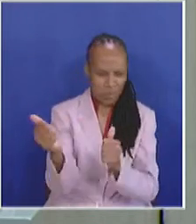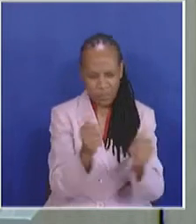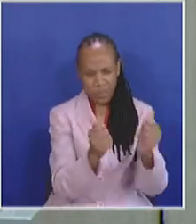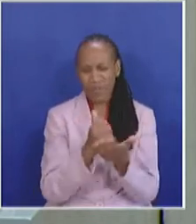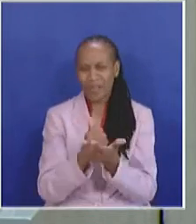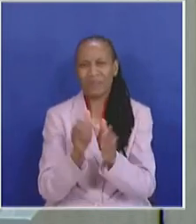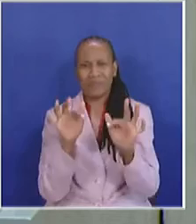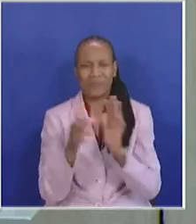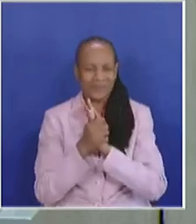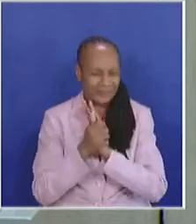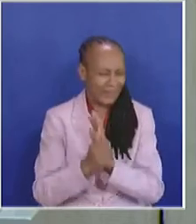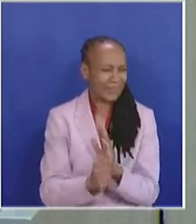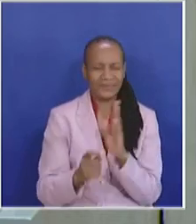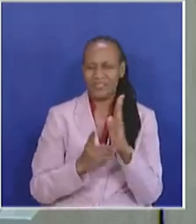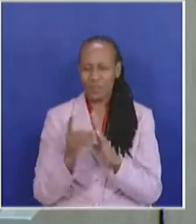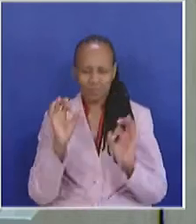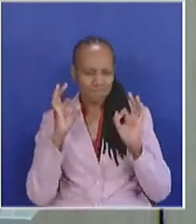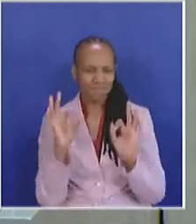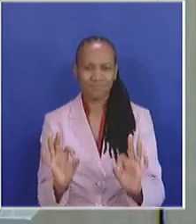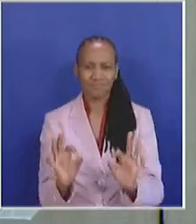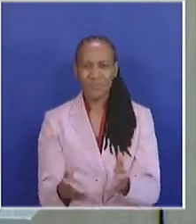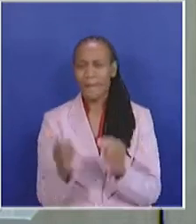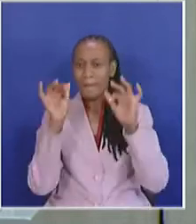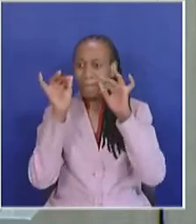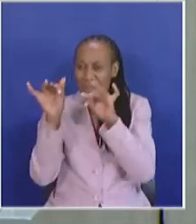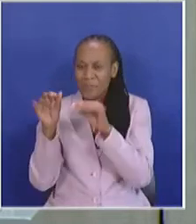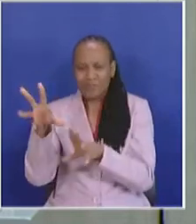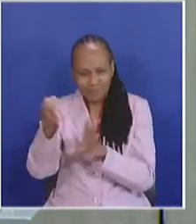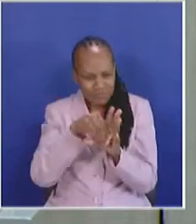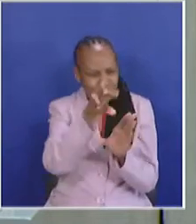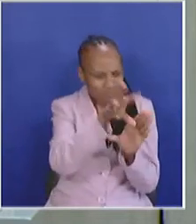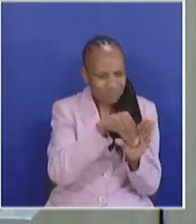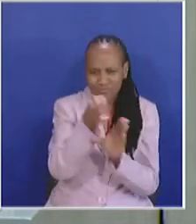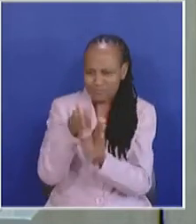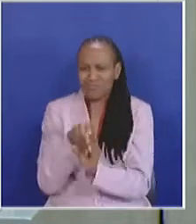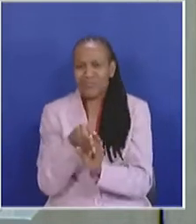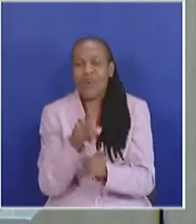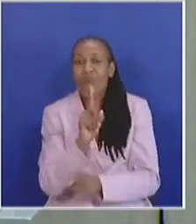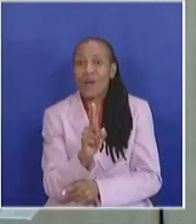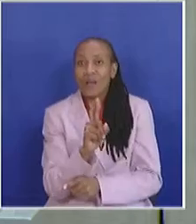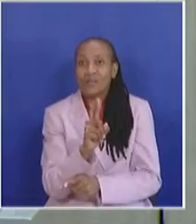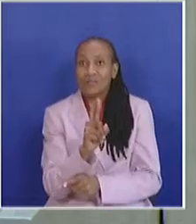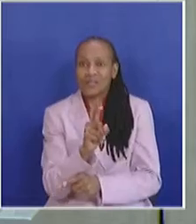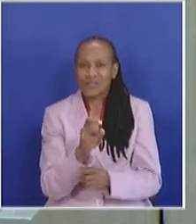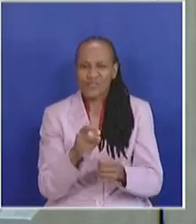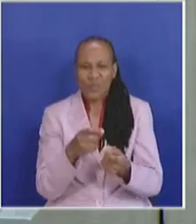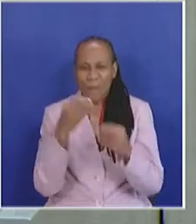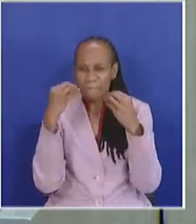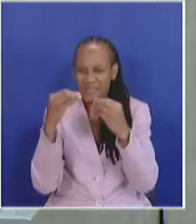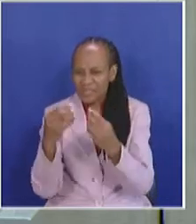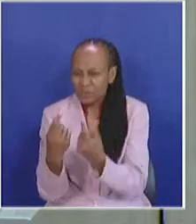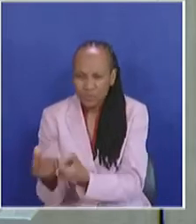people. Skills development has taken place. Our people have participated in terms of being contractors and